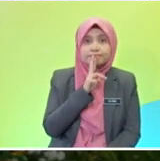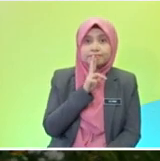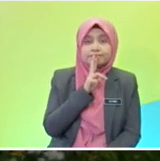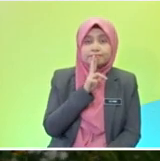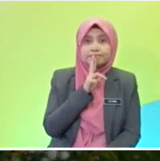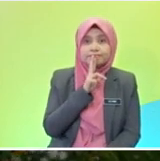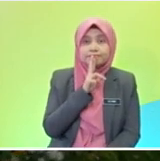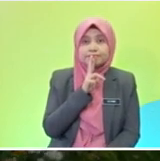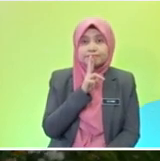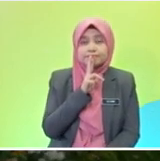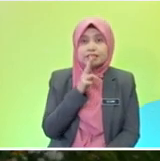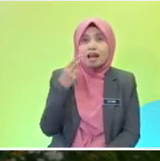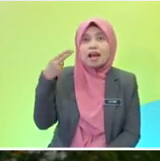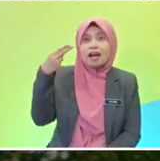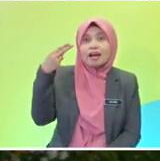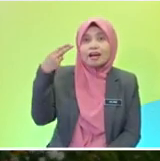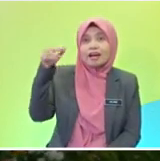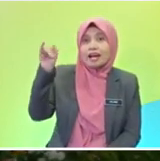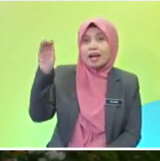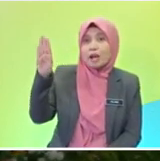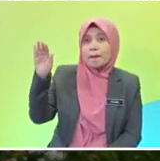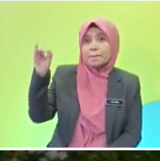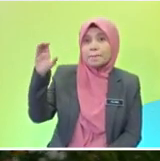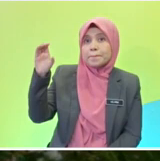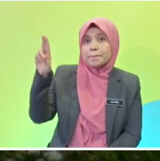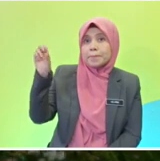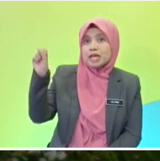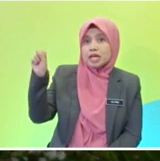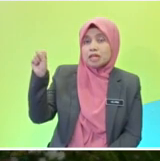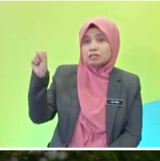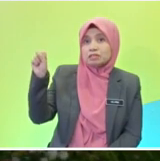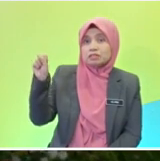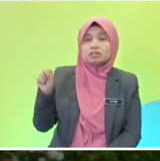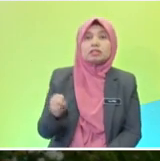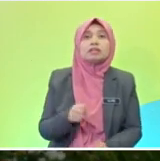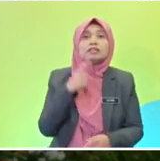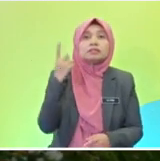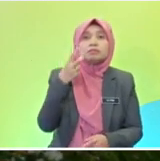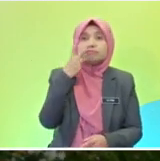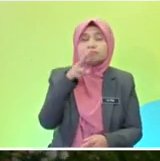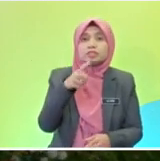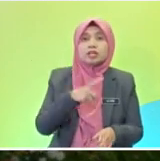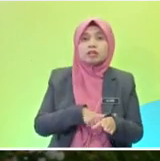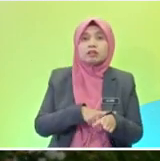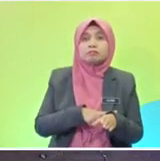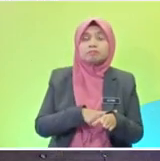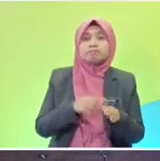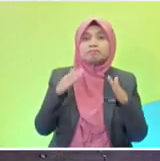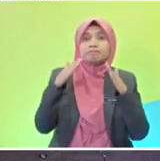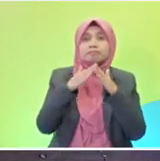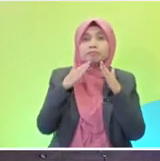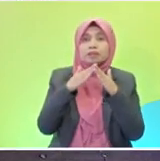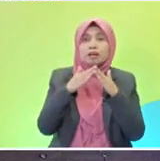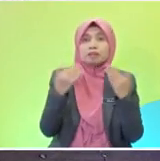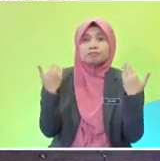you seen hibiscus anywhere around? Maybe in the park or at home? Yeah, or sometimes you can find it in